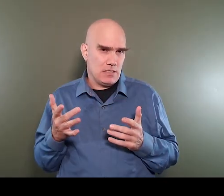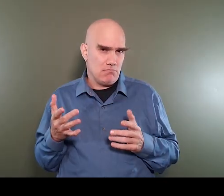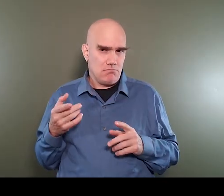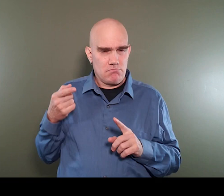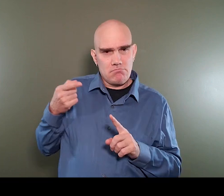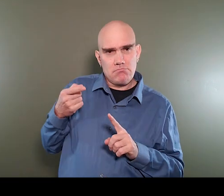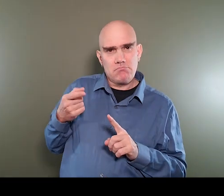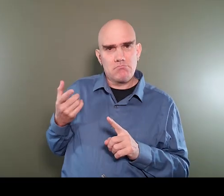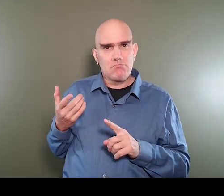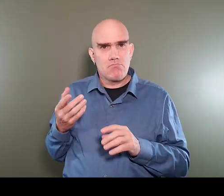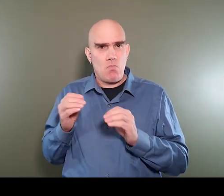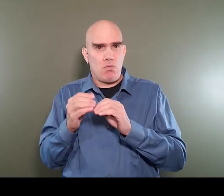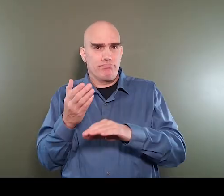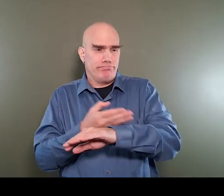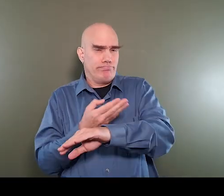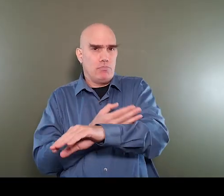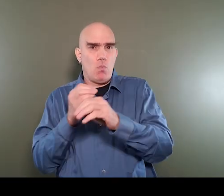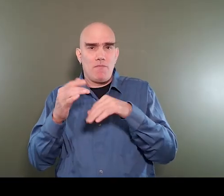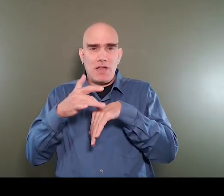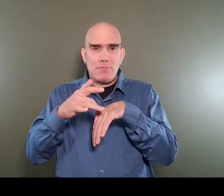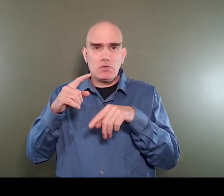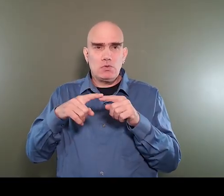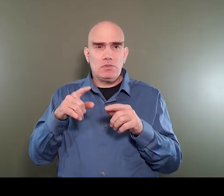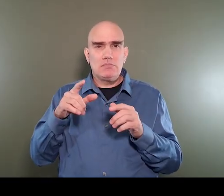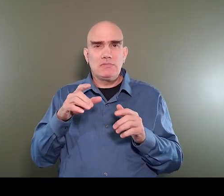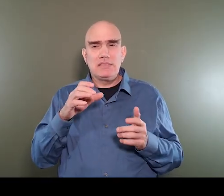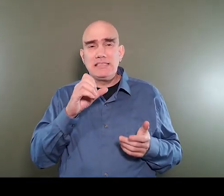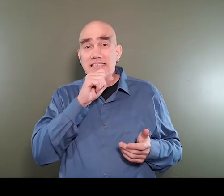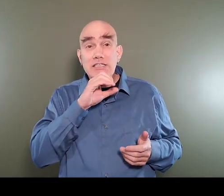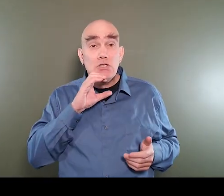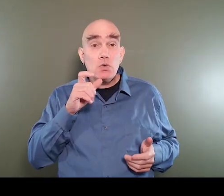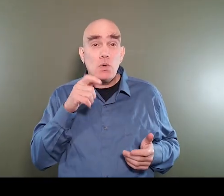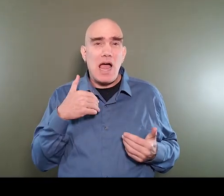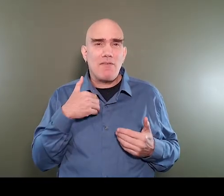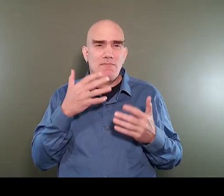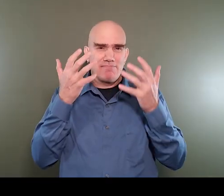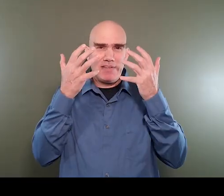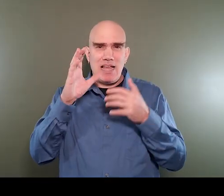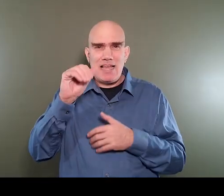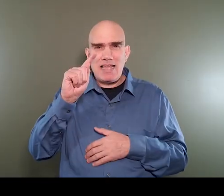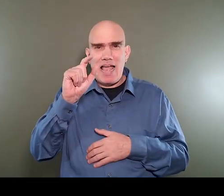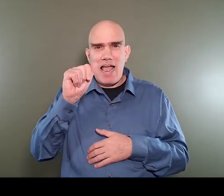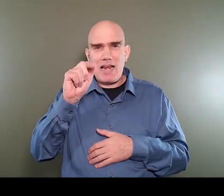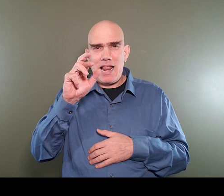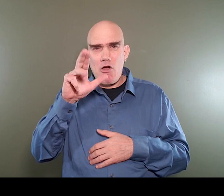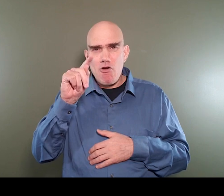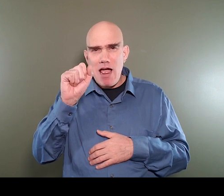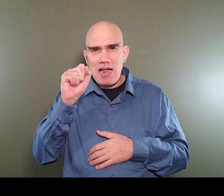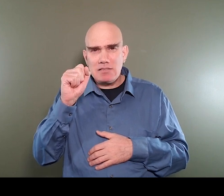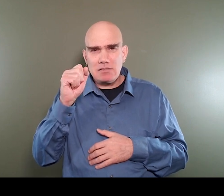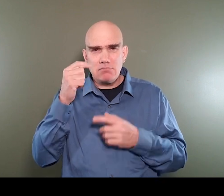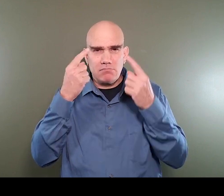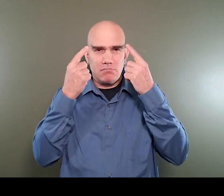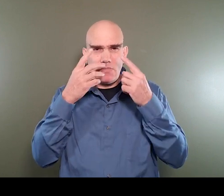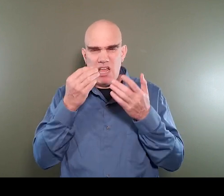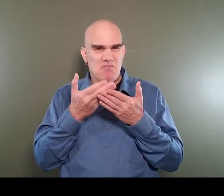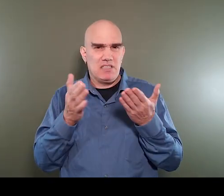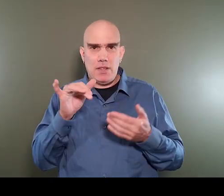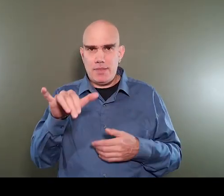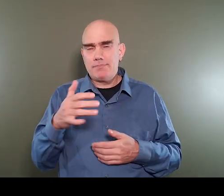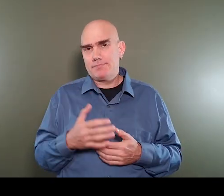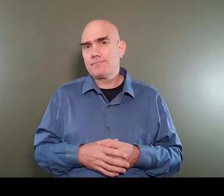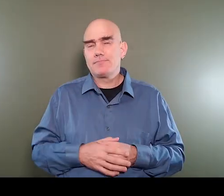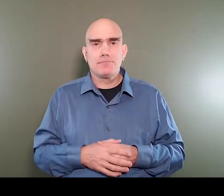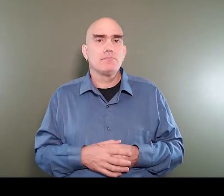dyslexia, and have the website be more available to seniors or people who have cataracts and things like